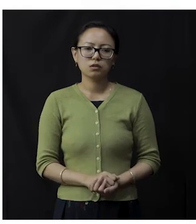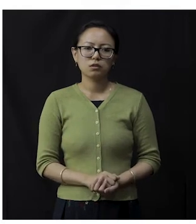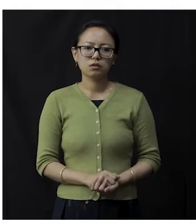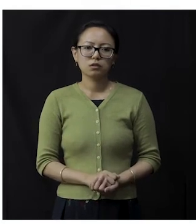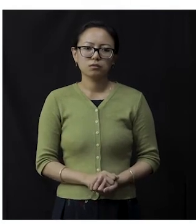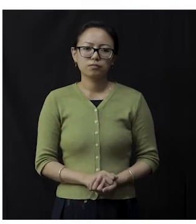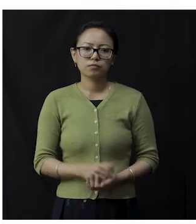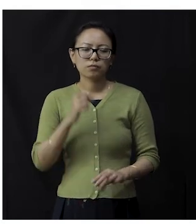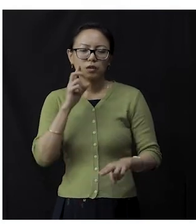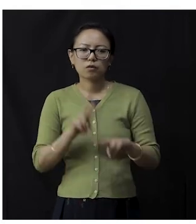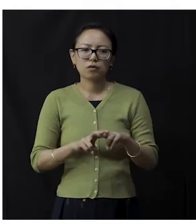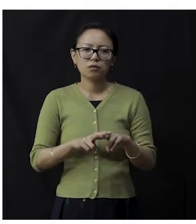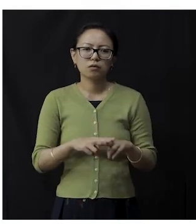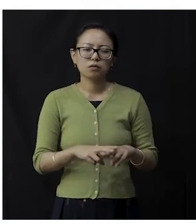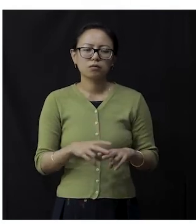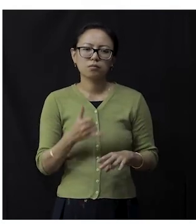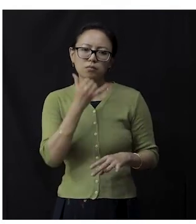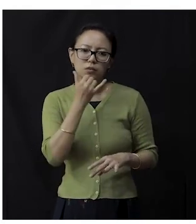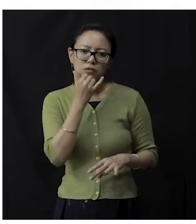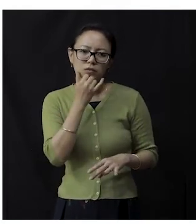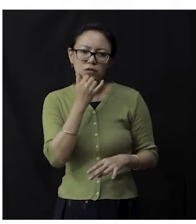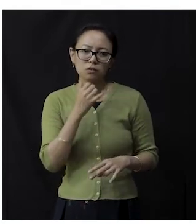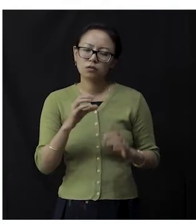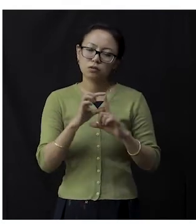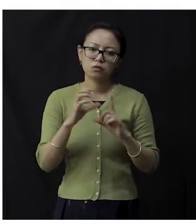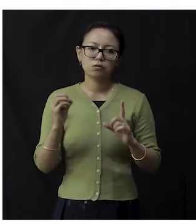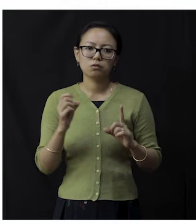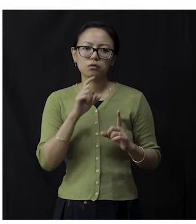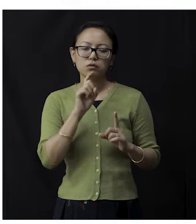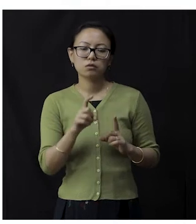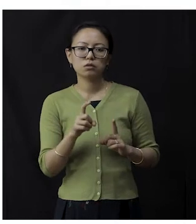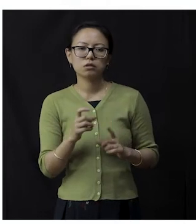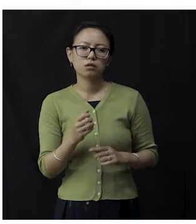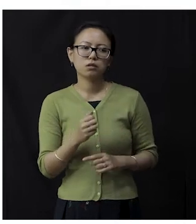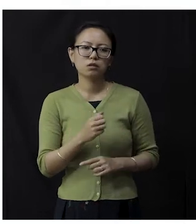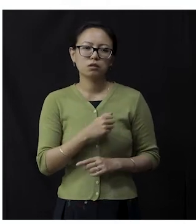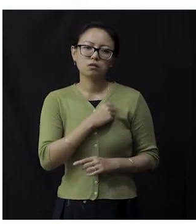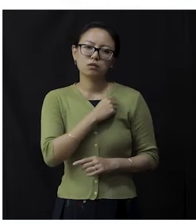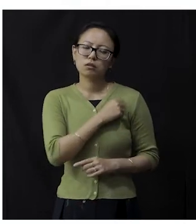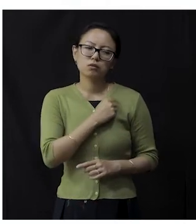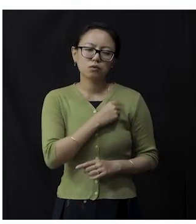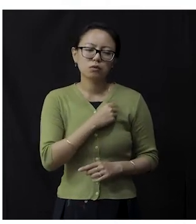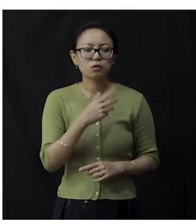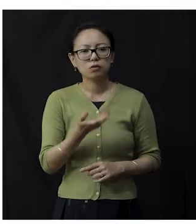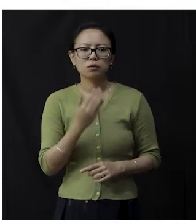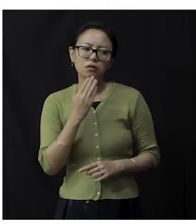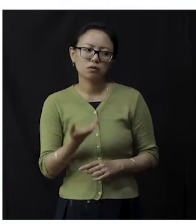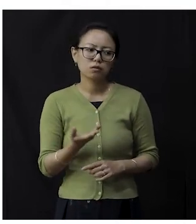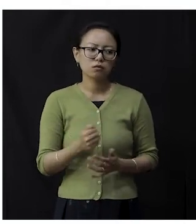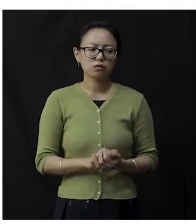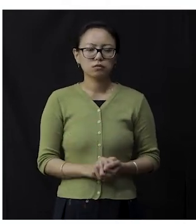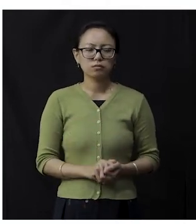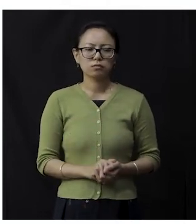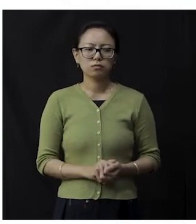you think you made a mistake. Thank you, please, you're welcome are the sweetest words that you can ever use